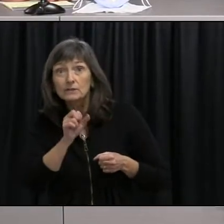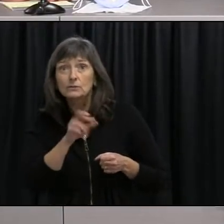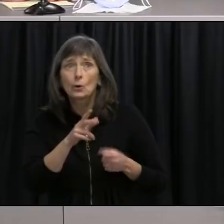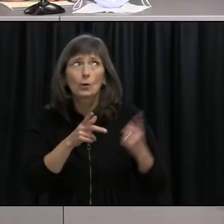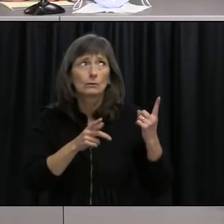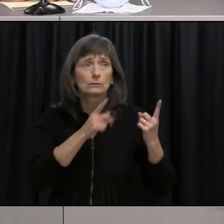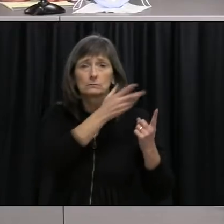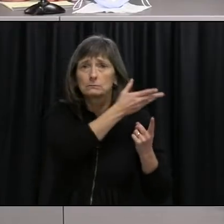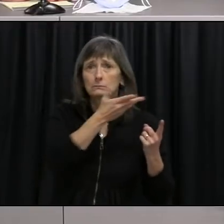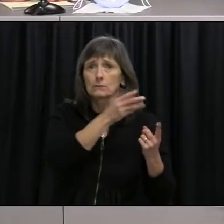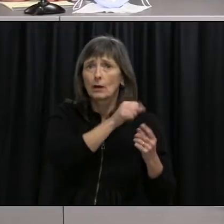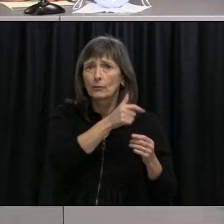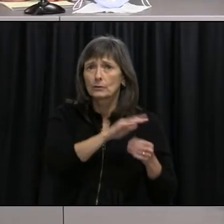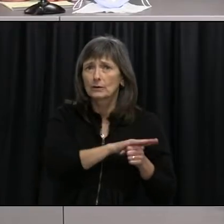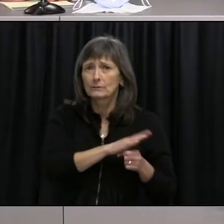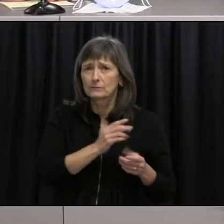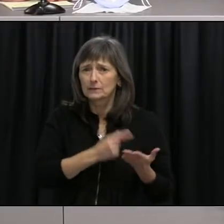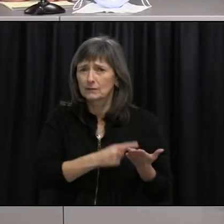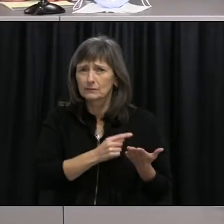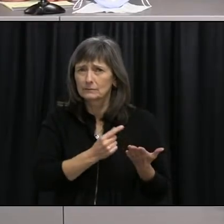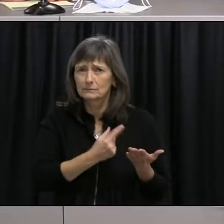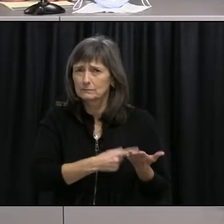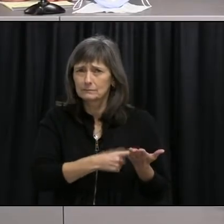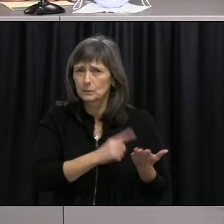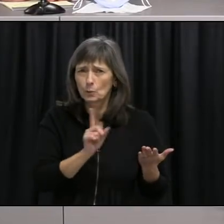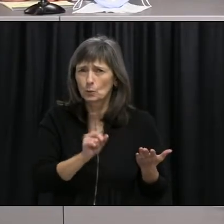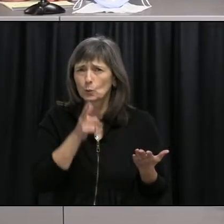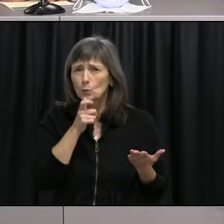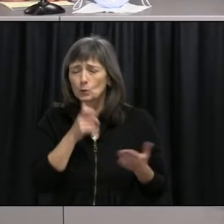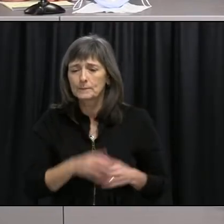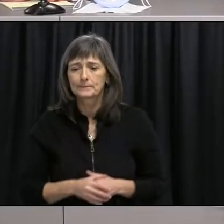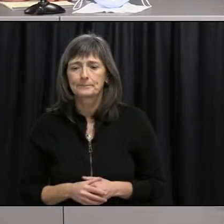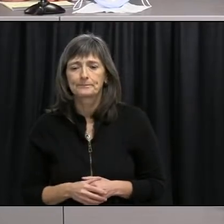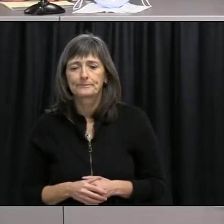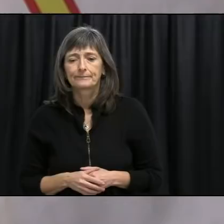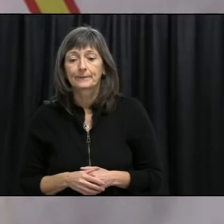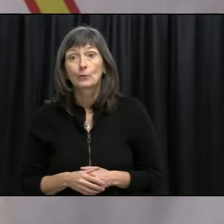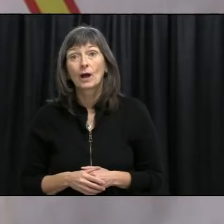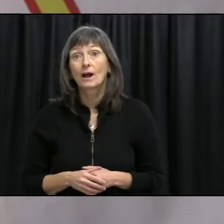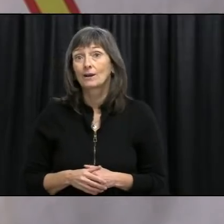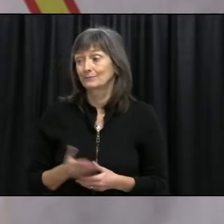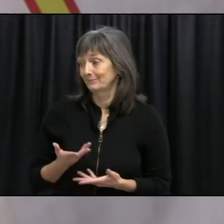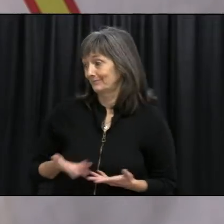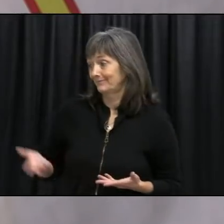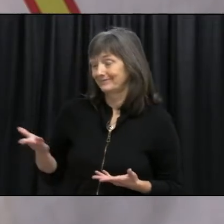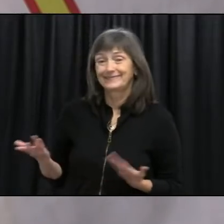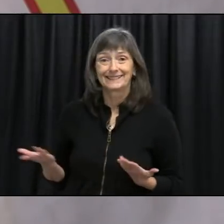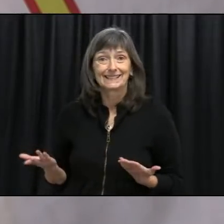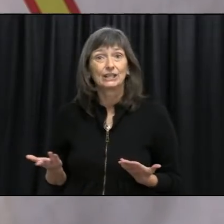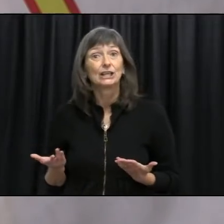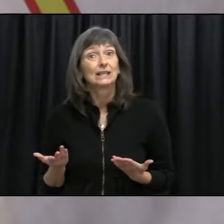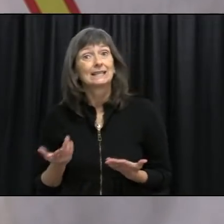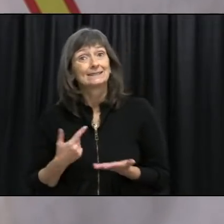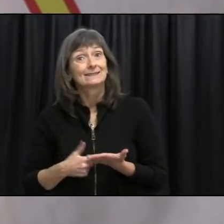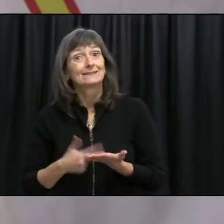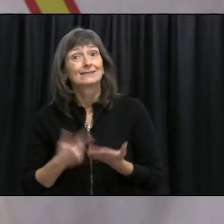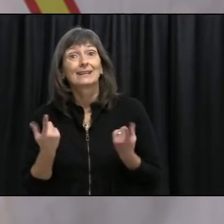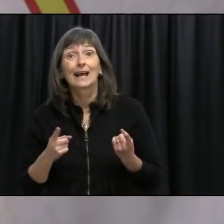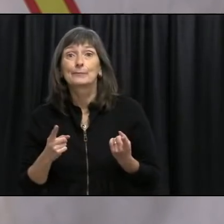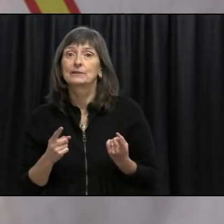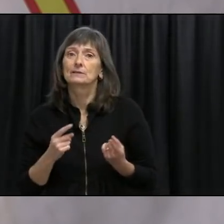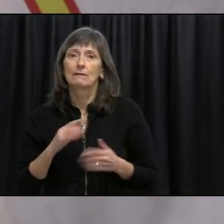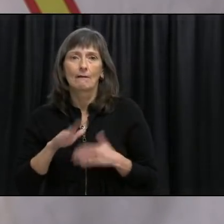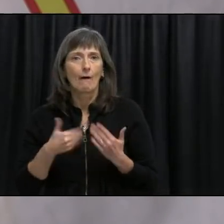what's the process look like right now? So, as the Premier and the Health Minister said, these discussions are happening at